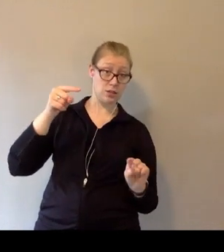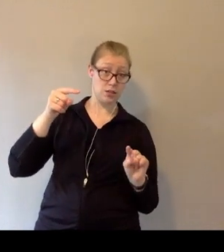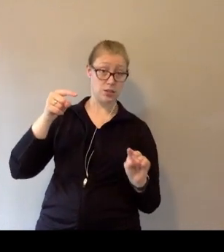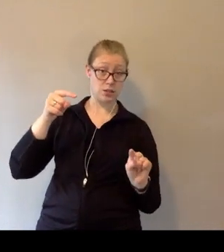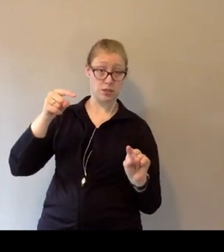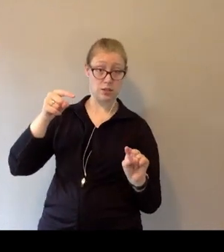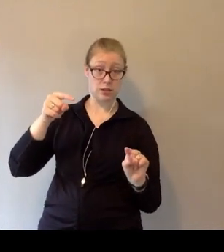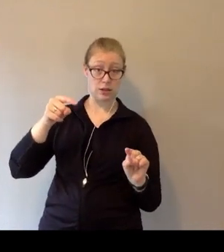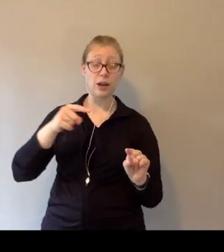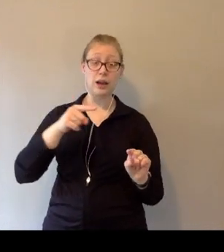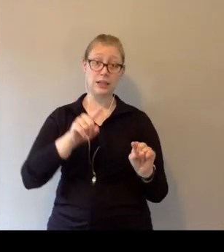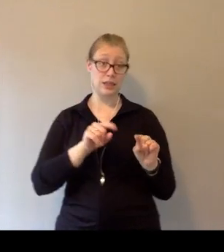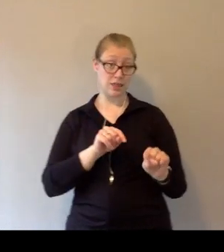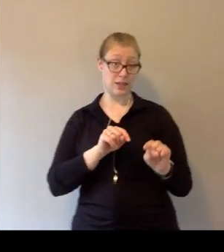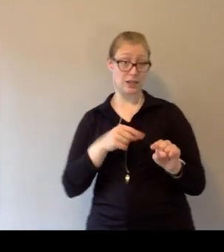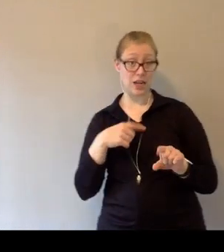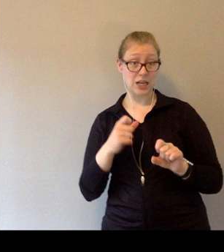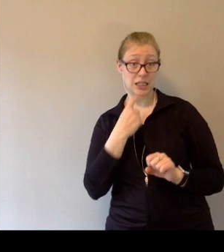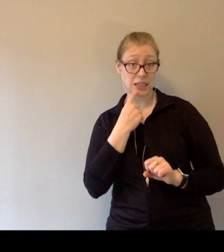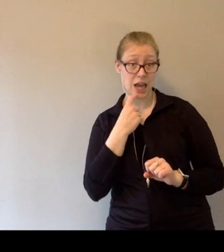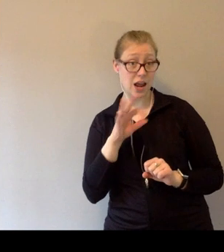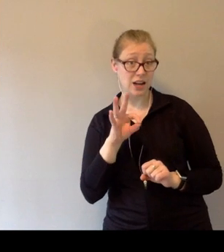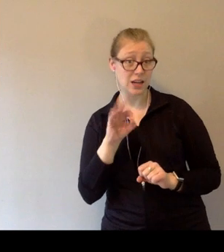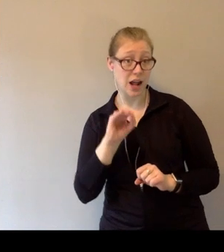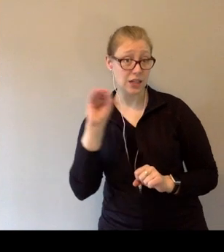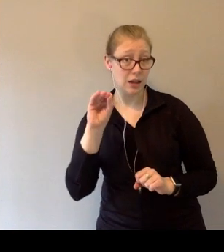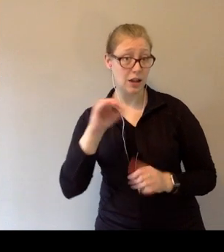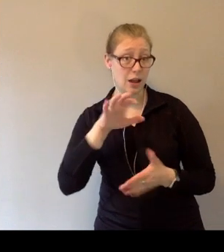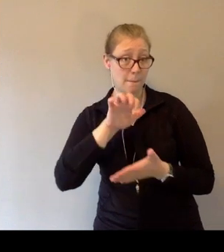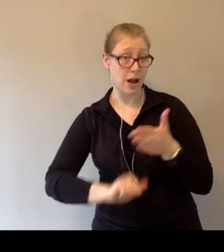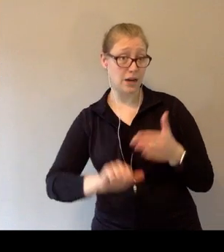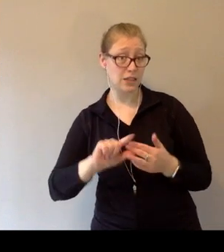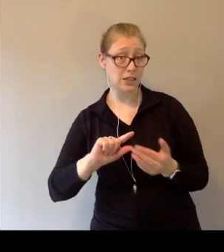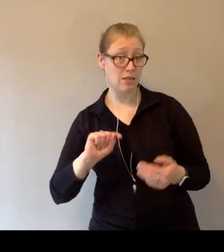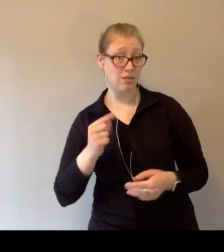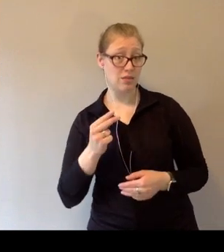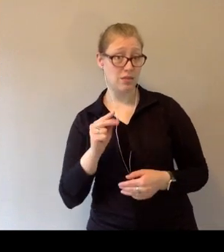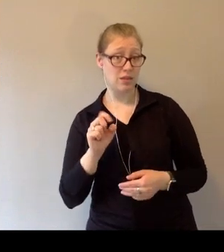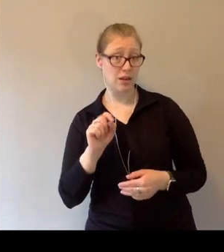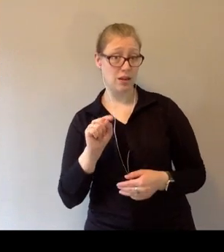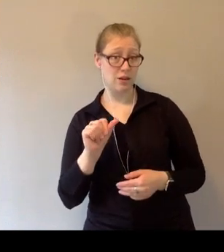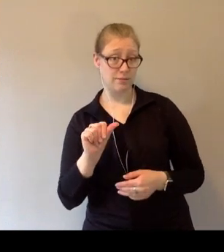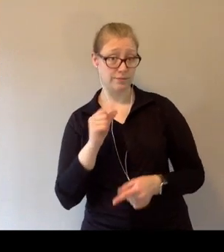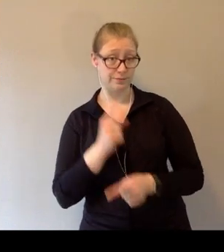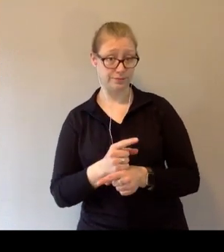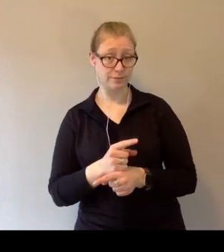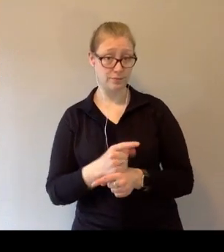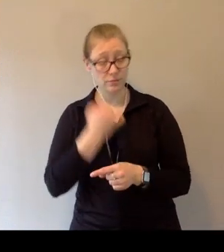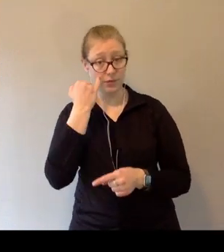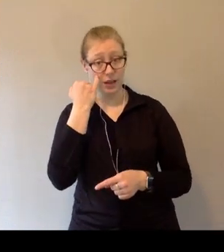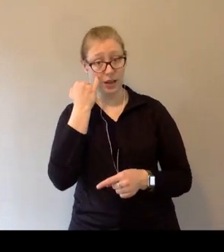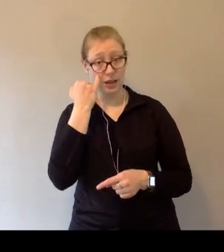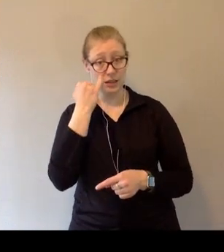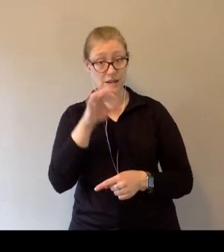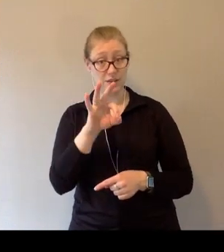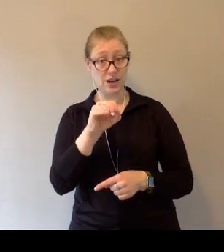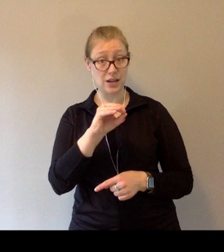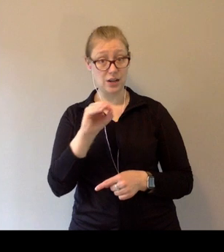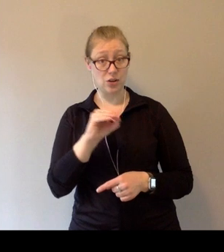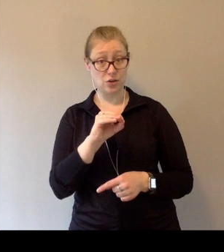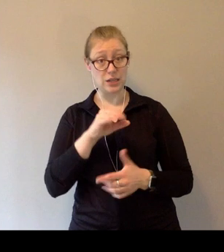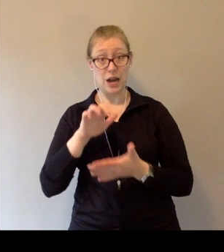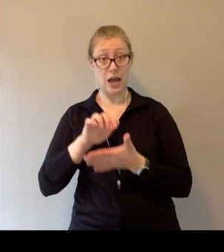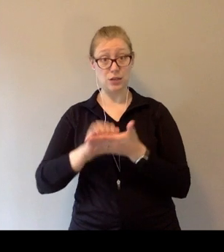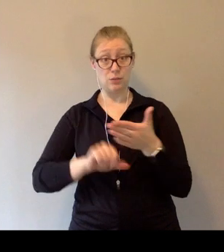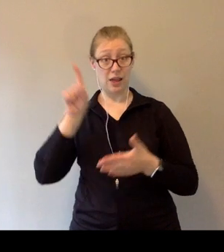know that this if I take 90 and subtract theta, that this would be this measurement. But